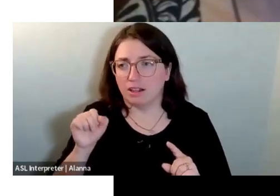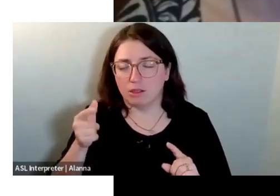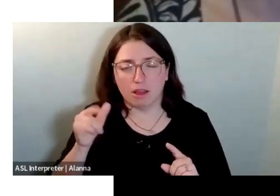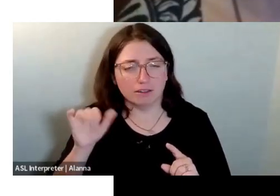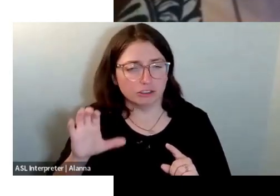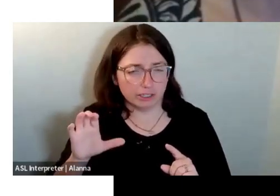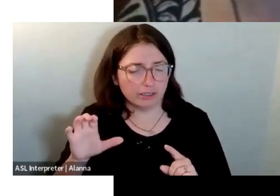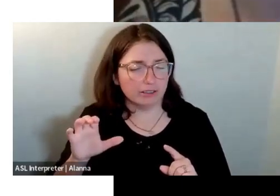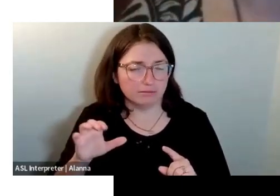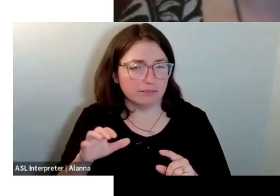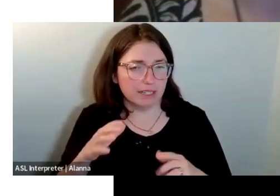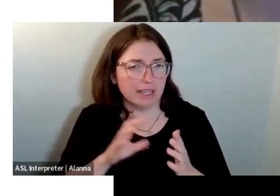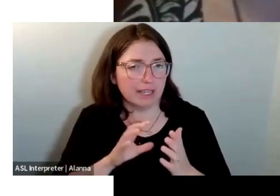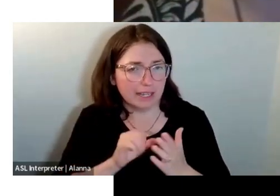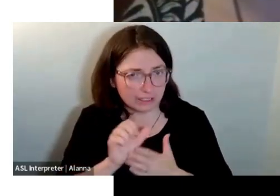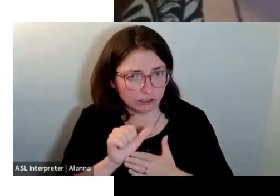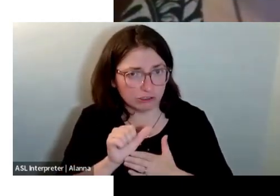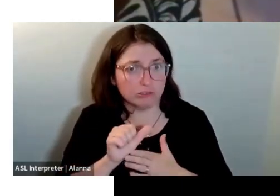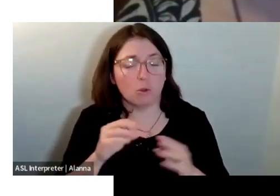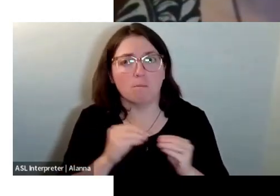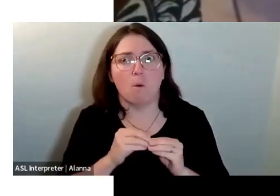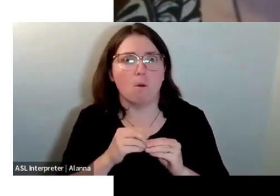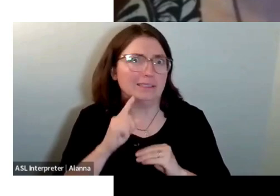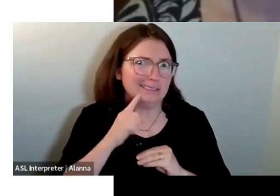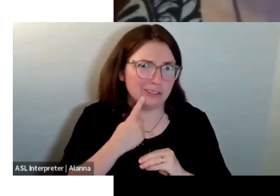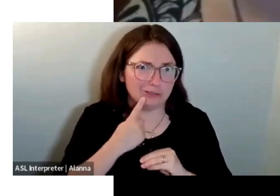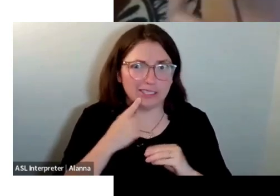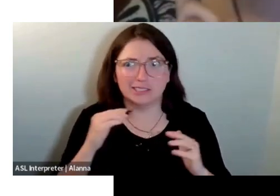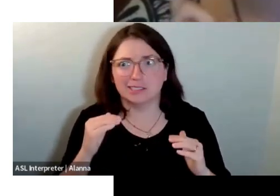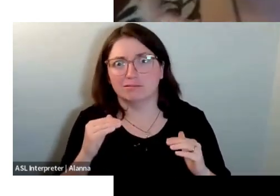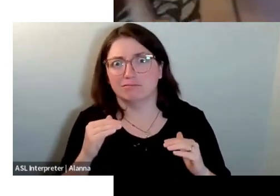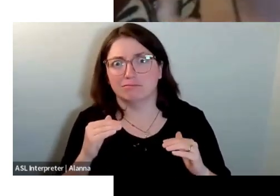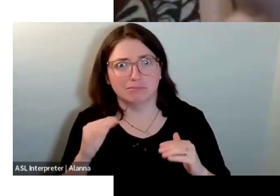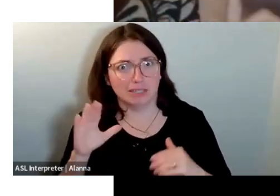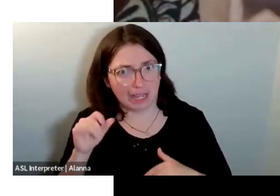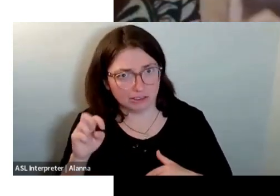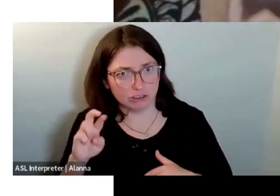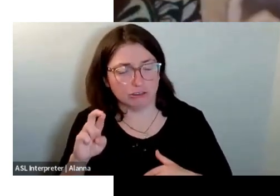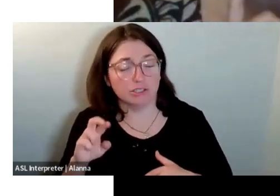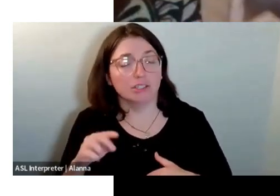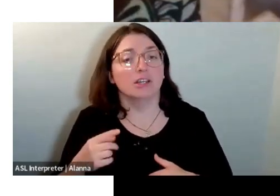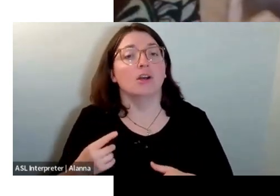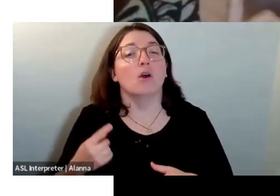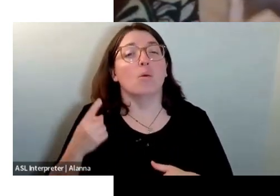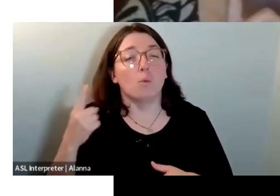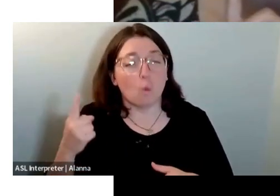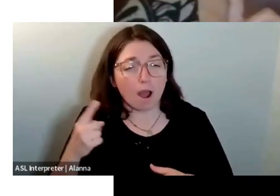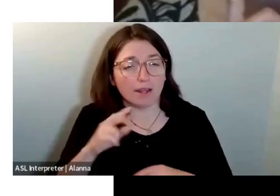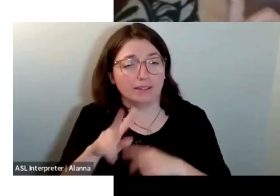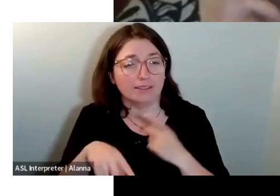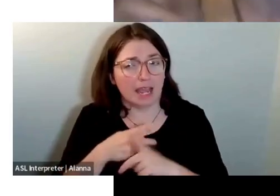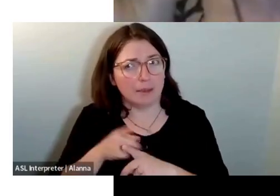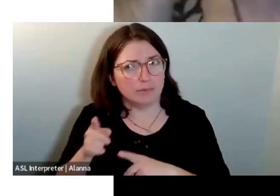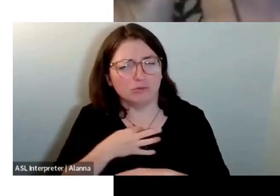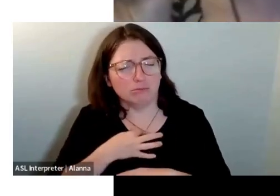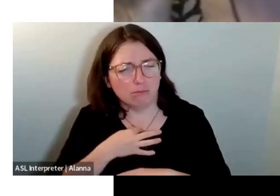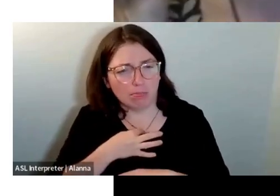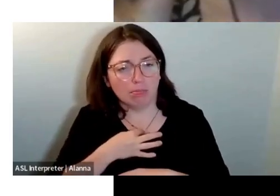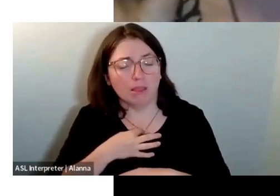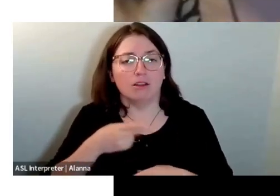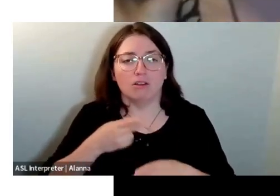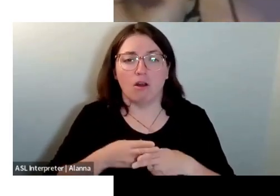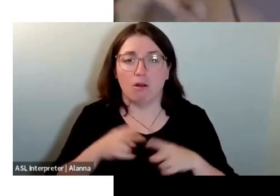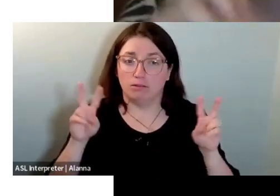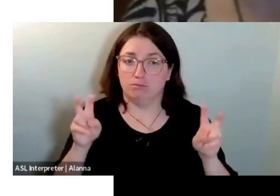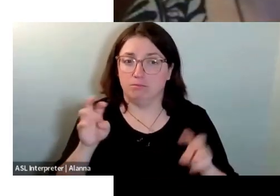with late stage cancers, so advanced cancers. One that she mentioned she's especially curious about is called Mona